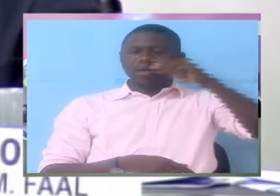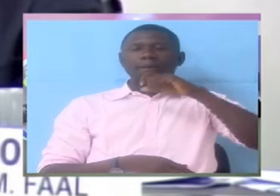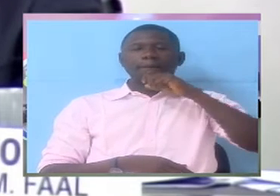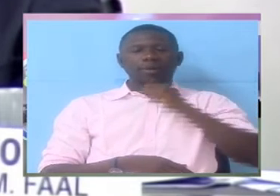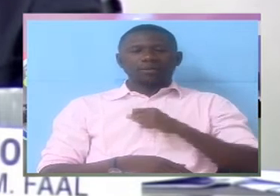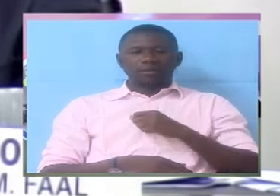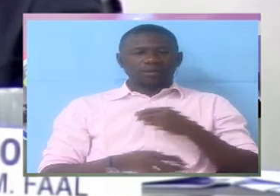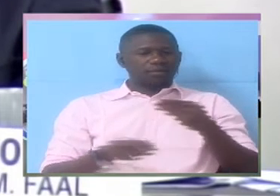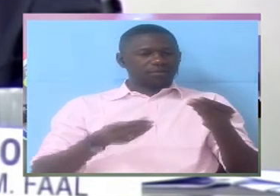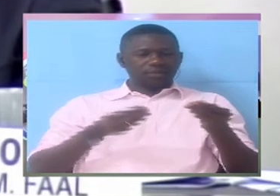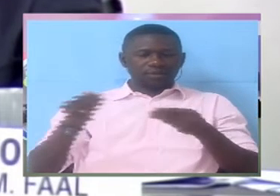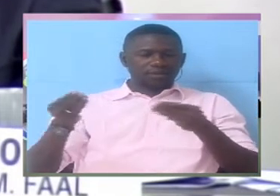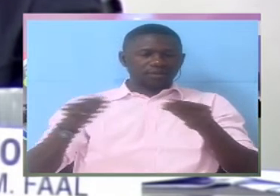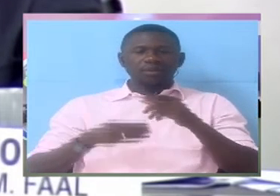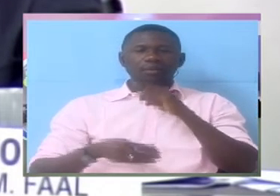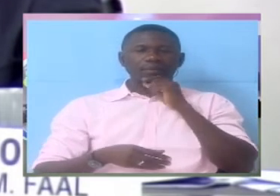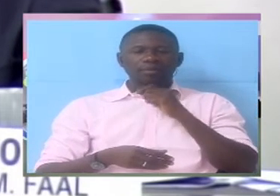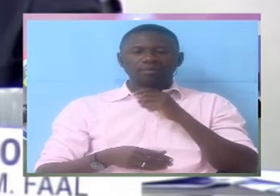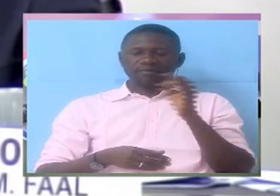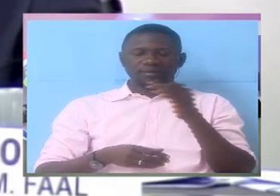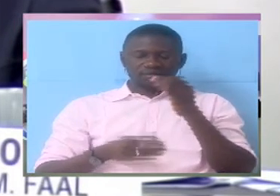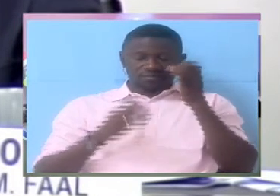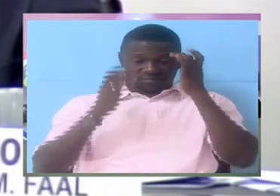businessman, very articulate, very